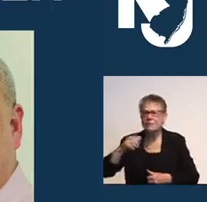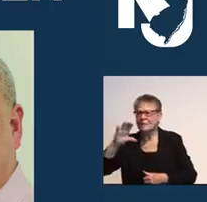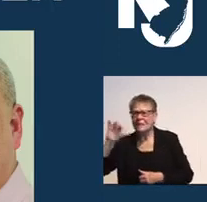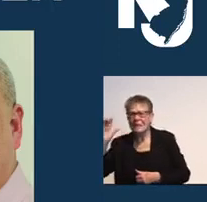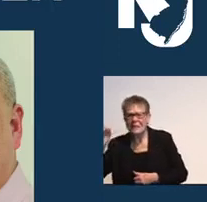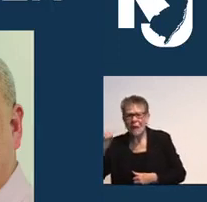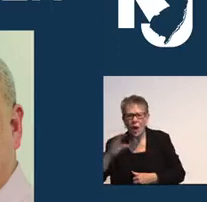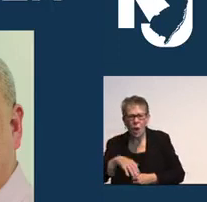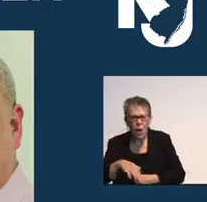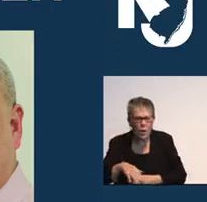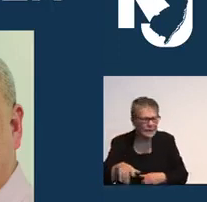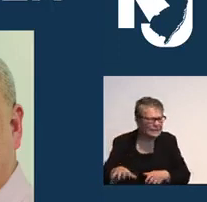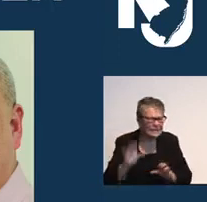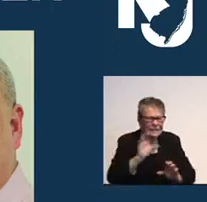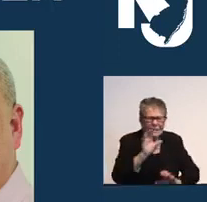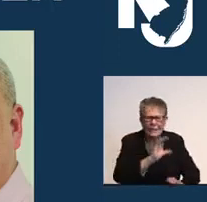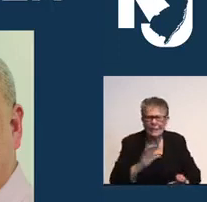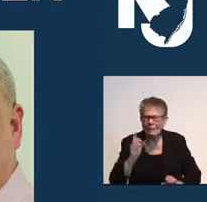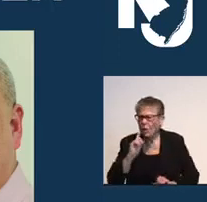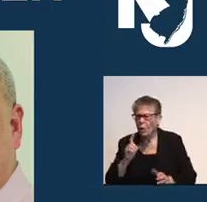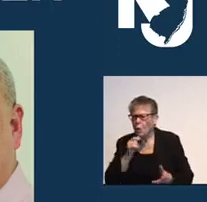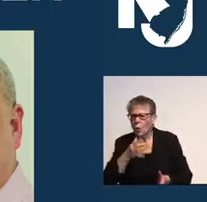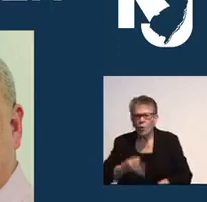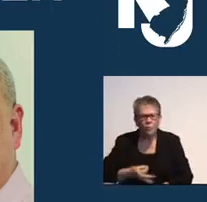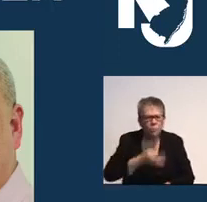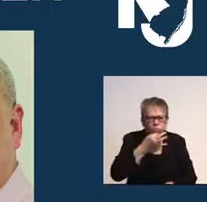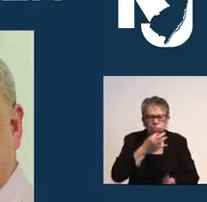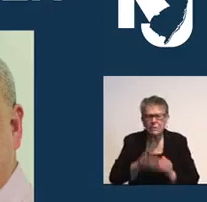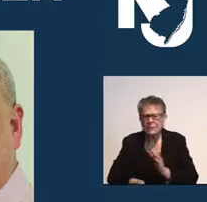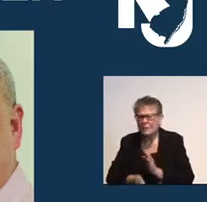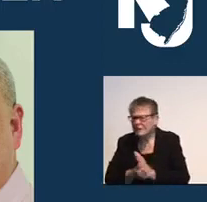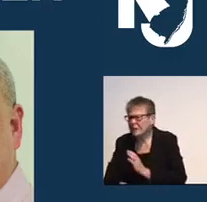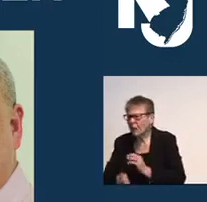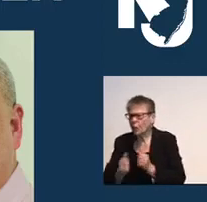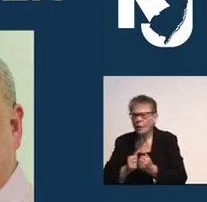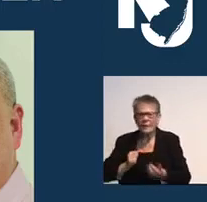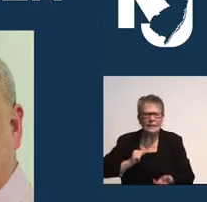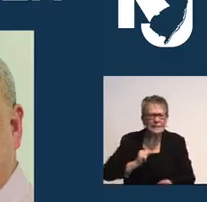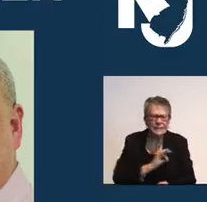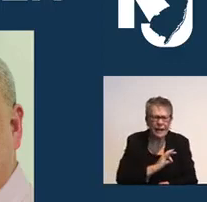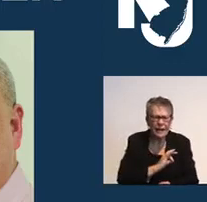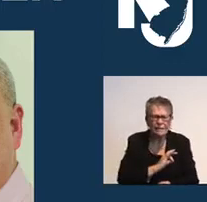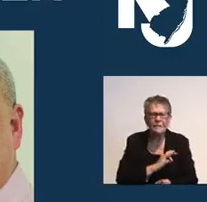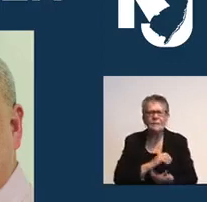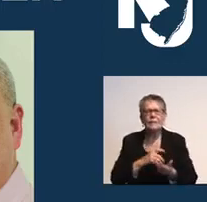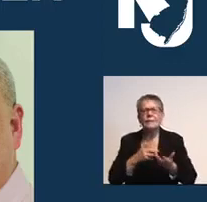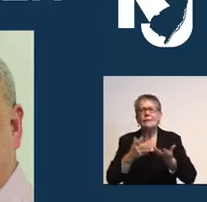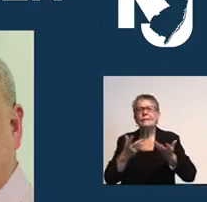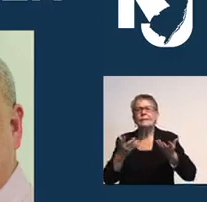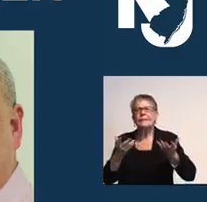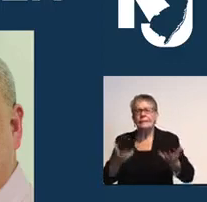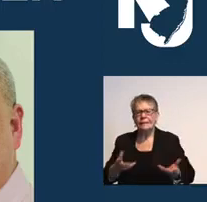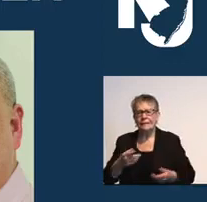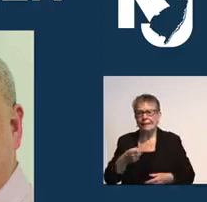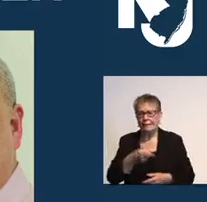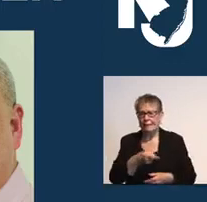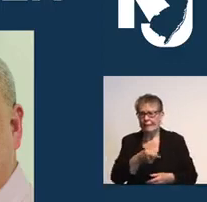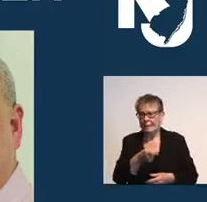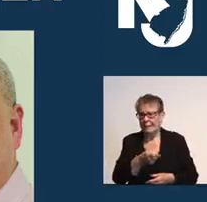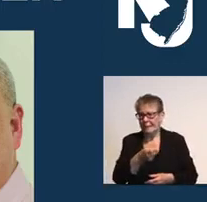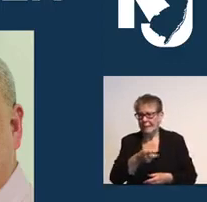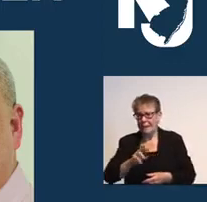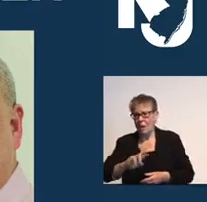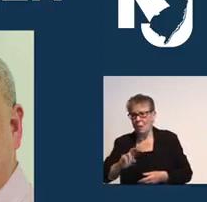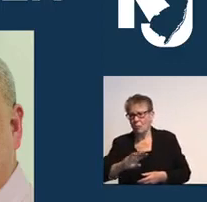the trained staff Magna Power needs to meet their clients' needs. He's joined in that pursuit by the guy on the right,